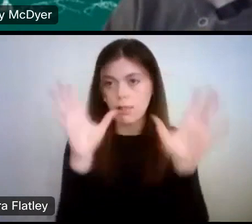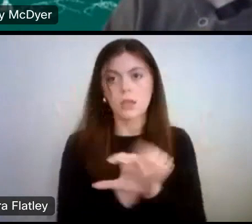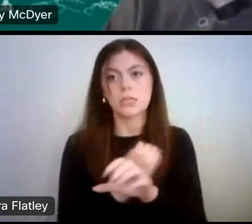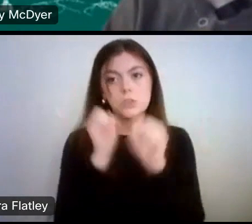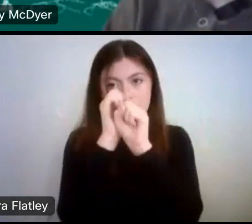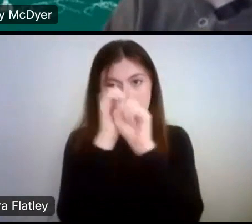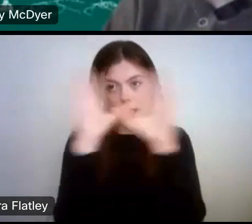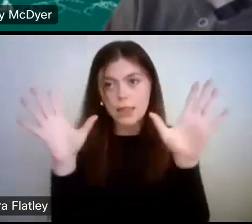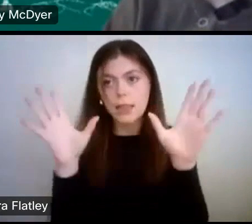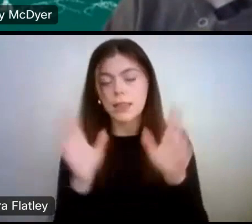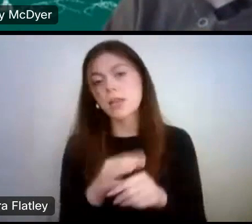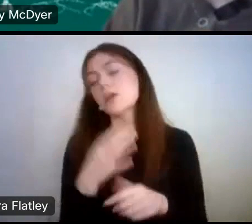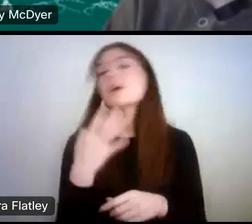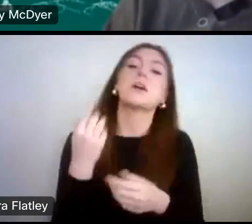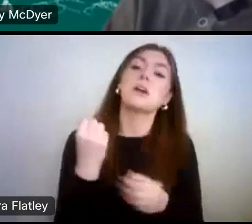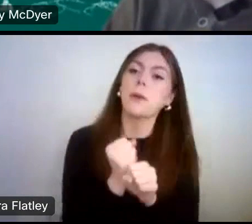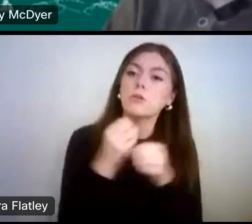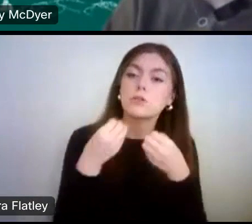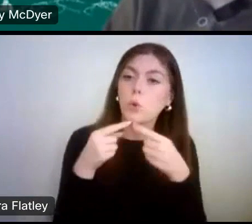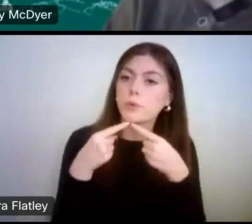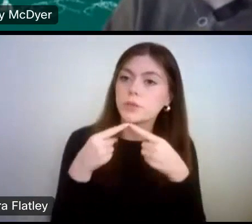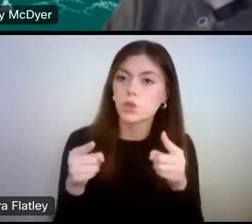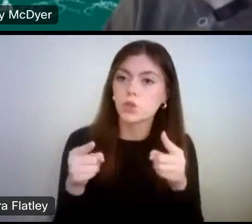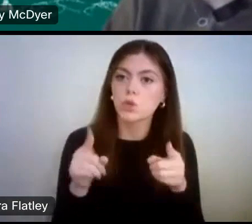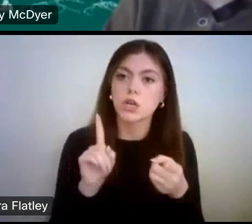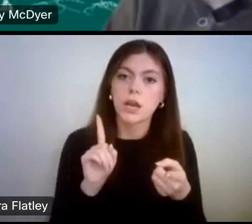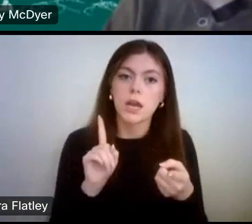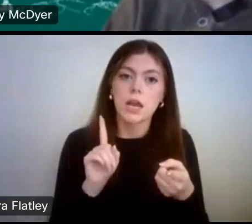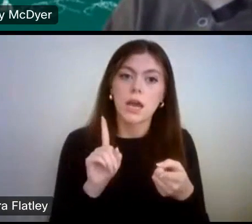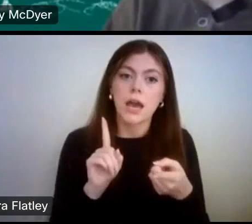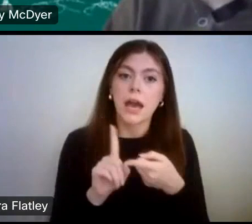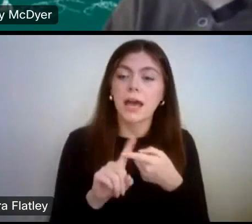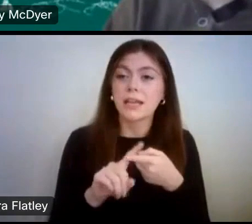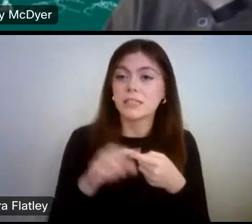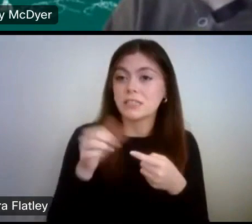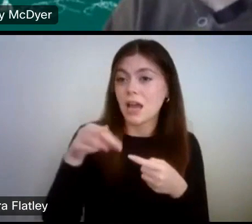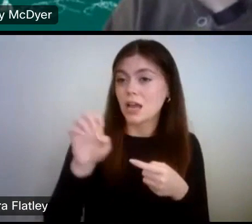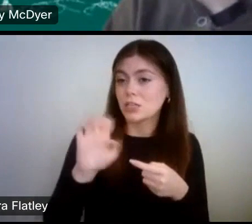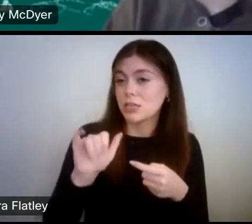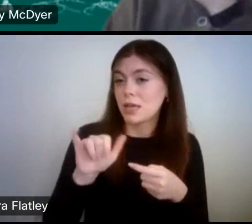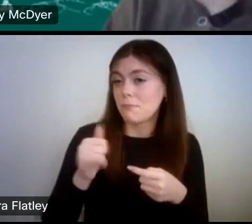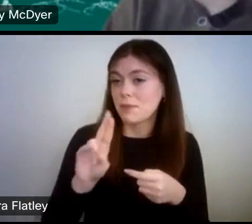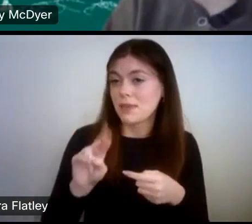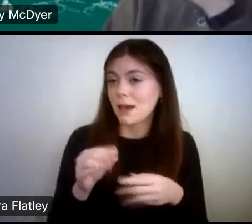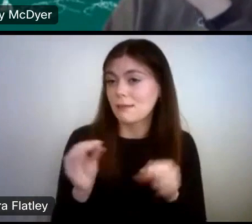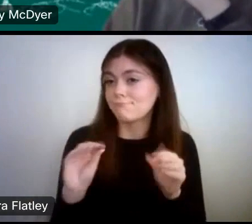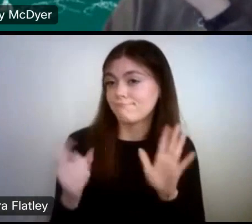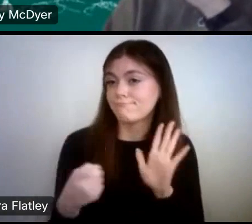above, you do open disclosure. We very much, and Angela can speak to this better, very much making sure that